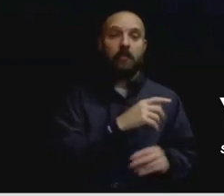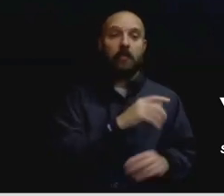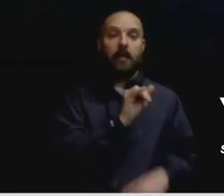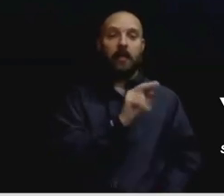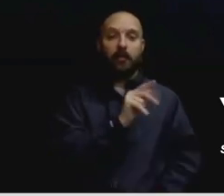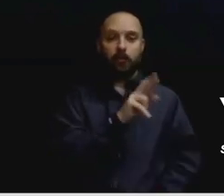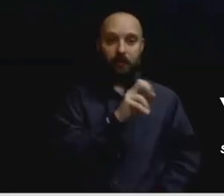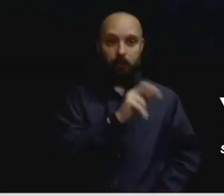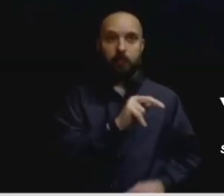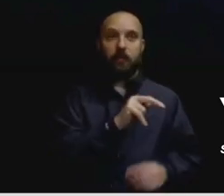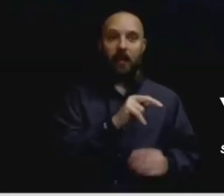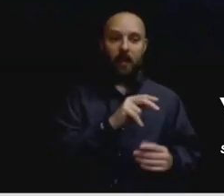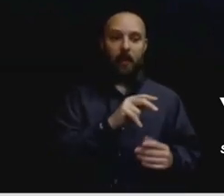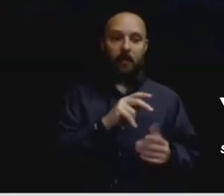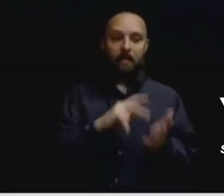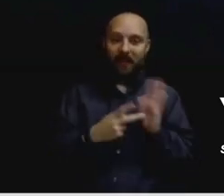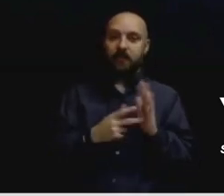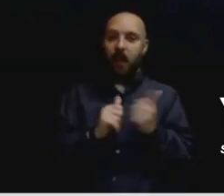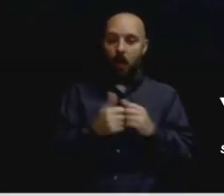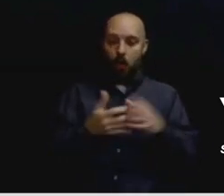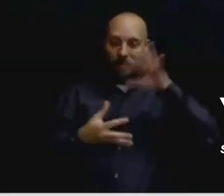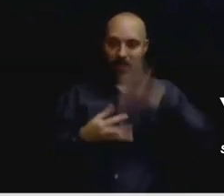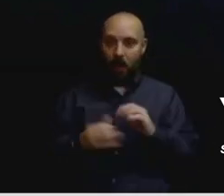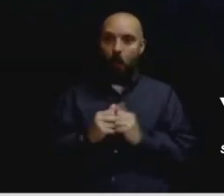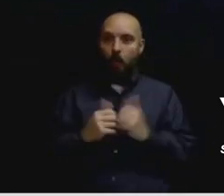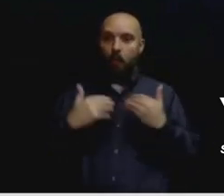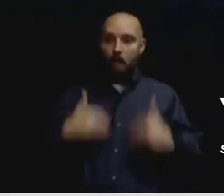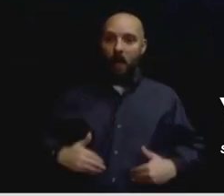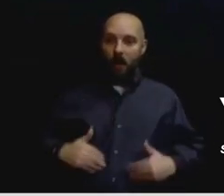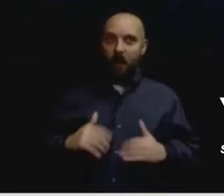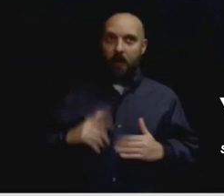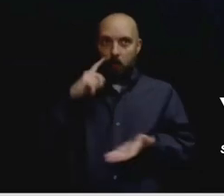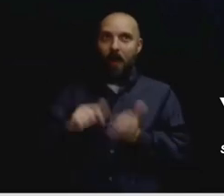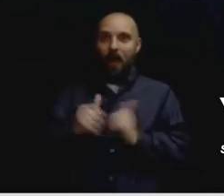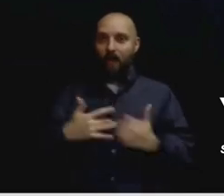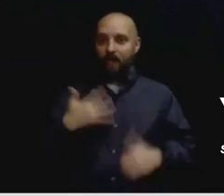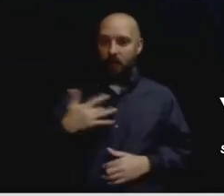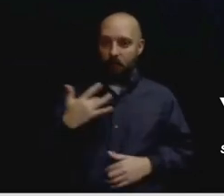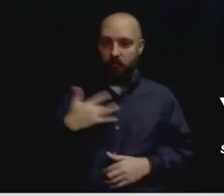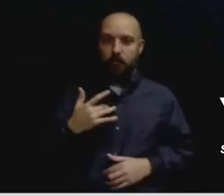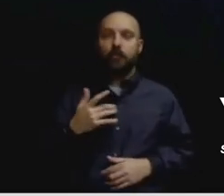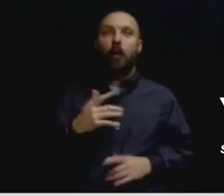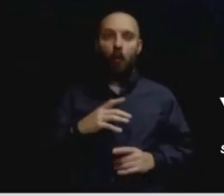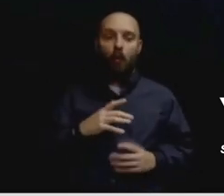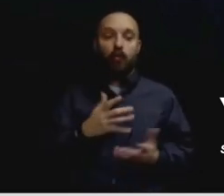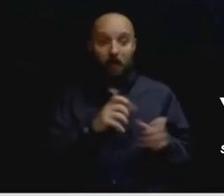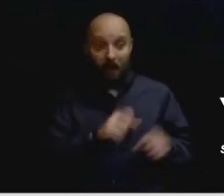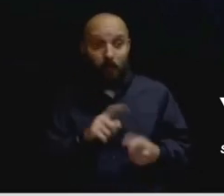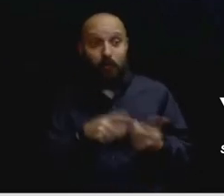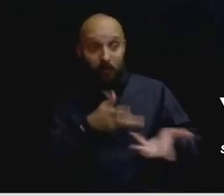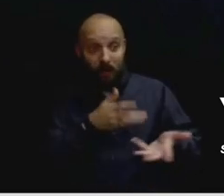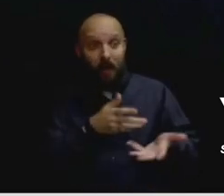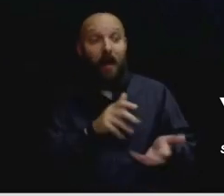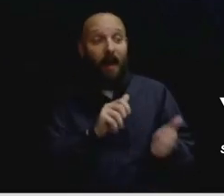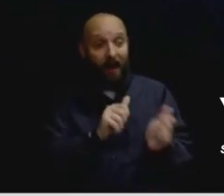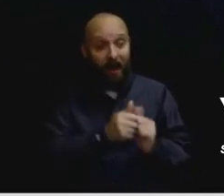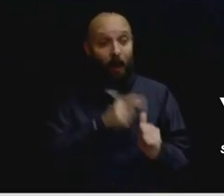with how your body feels. And so for someone to be able to identify how does this activity or strategy make my body